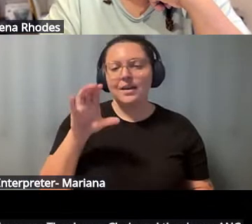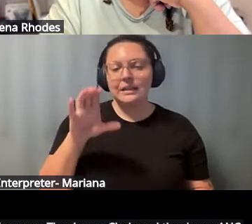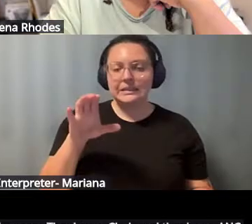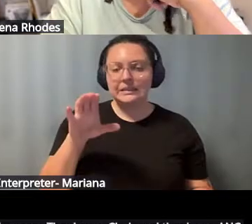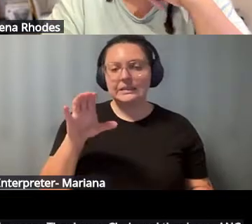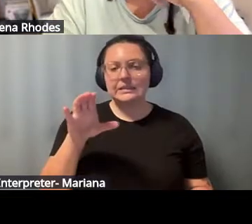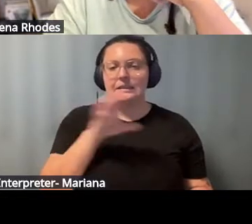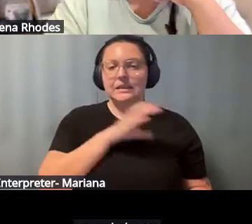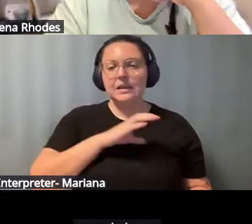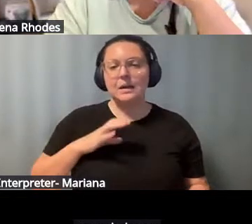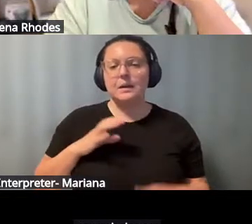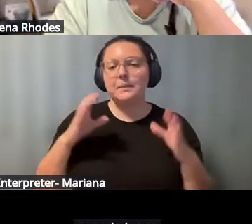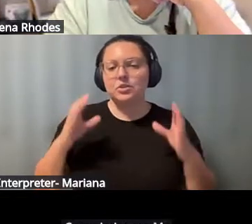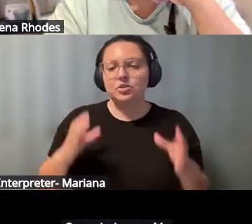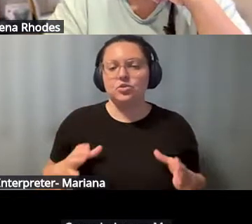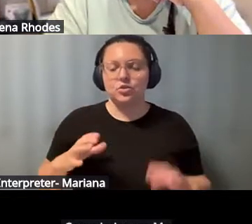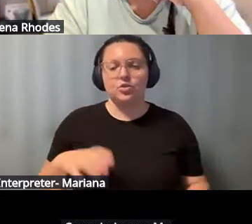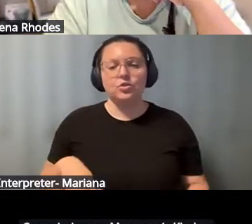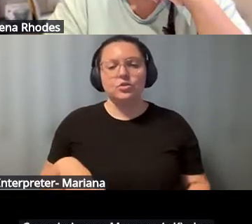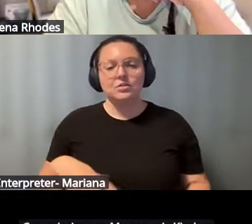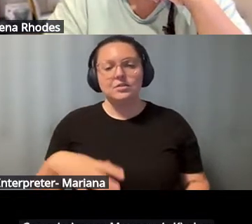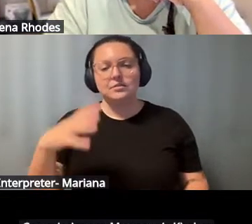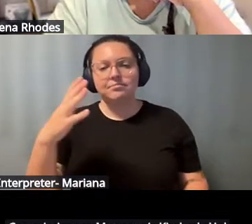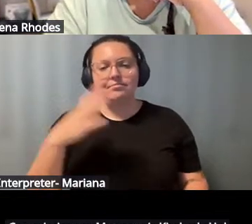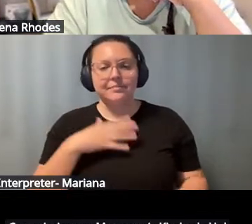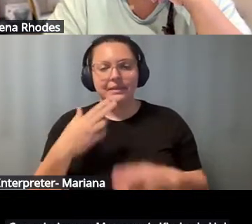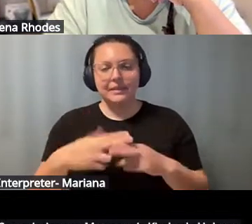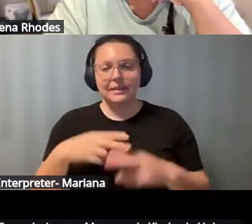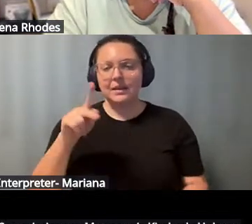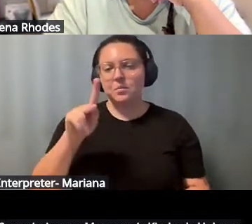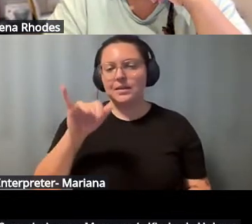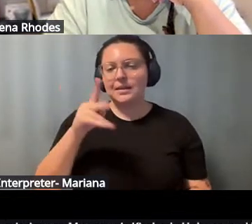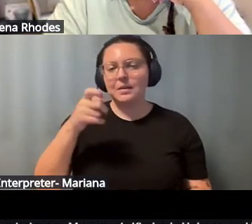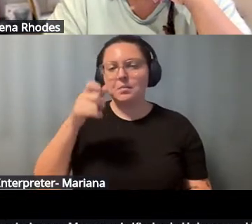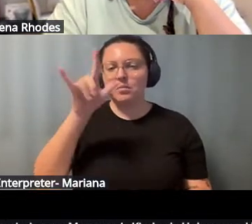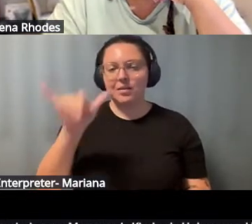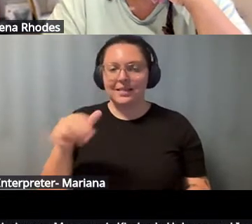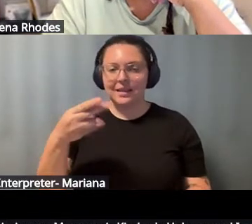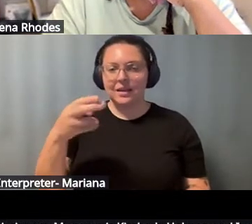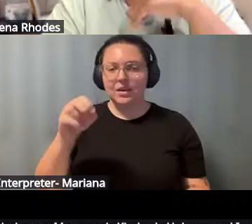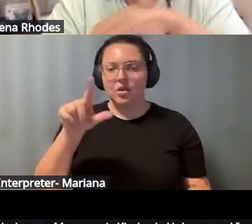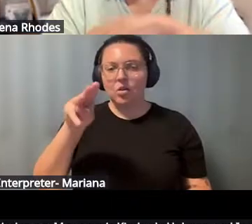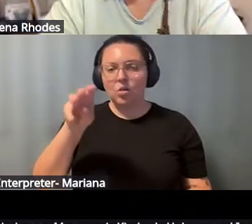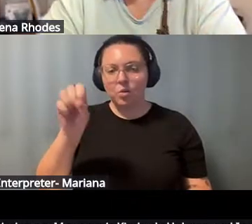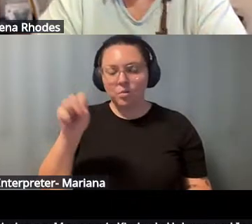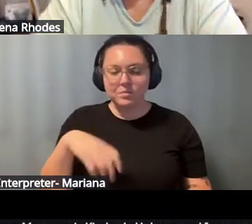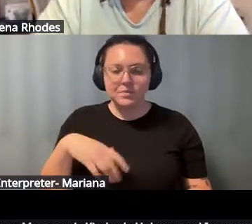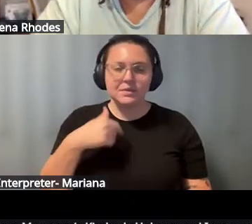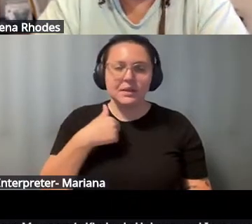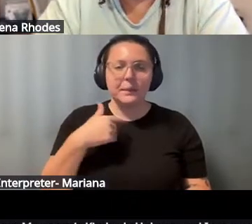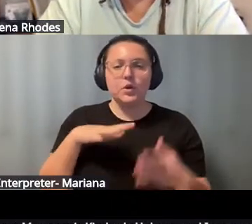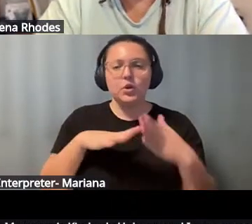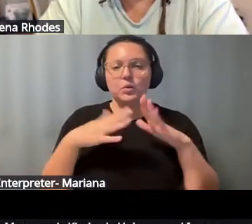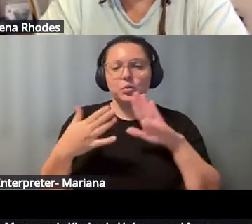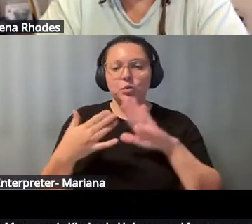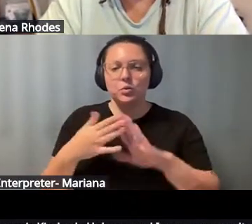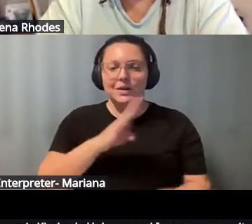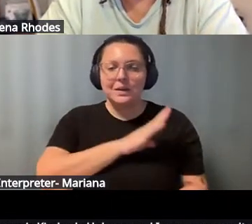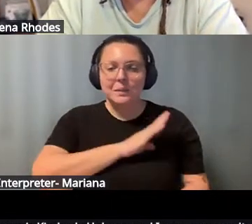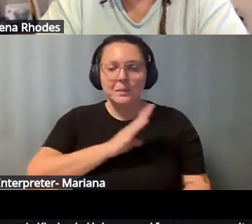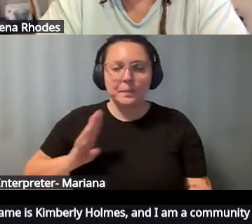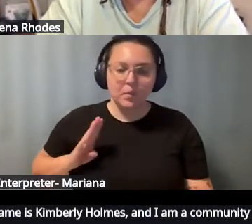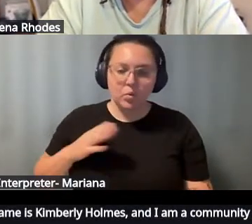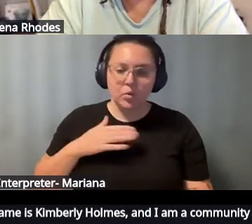commissioners. My name is Kimberly Holmes, and I am a community board member of DC Kin